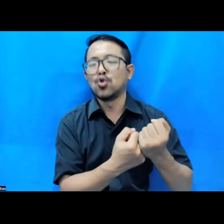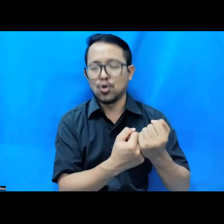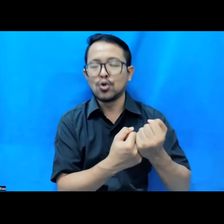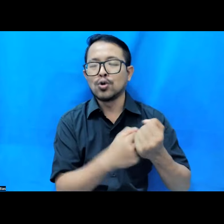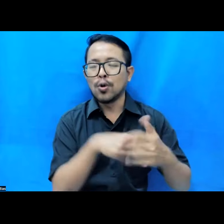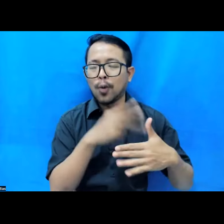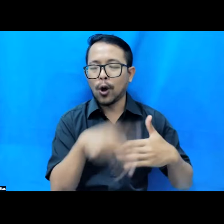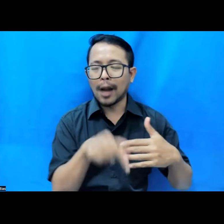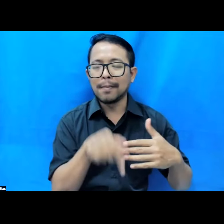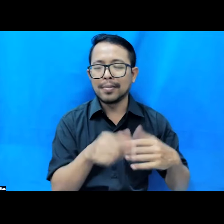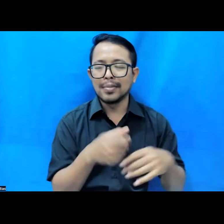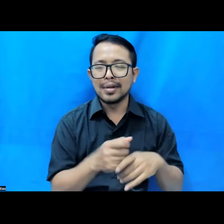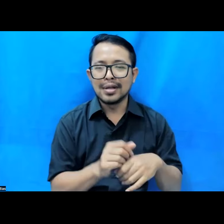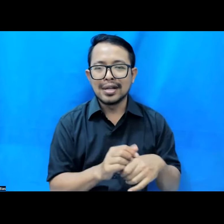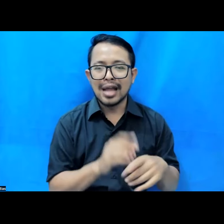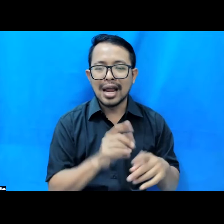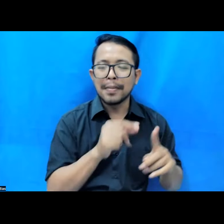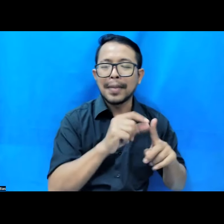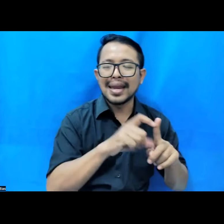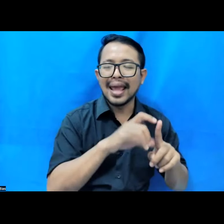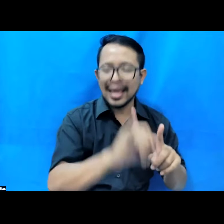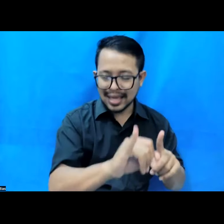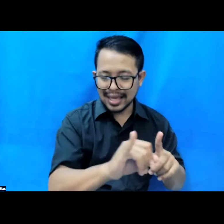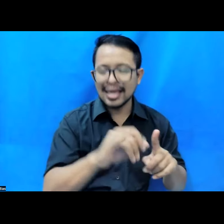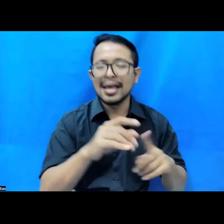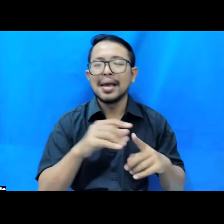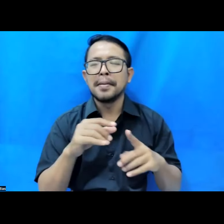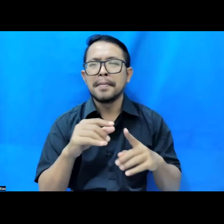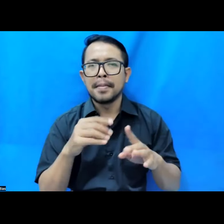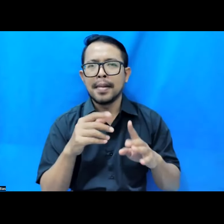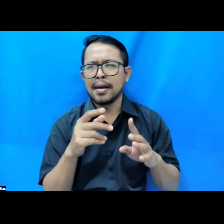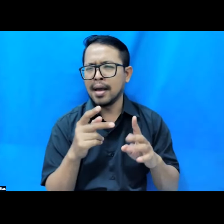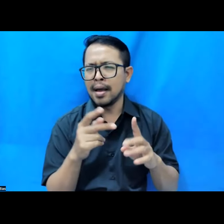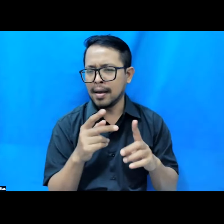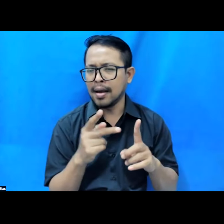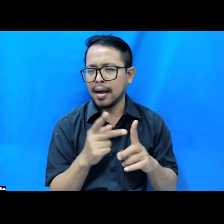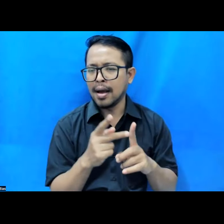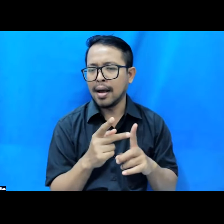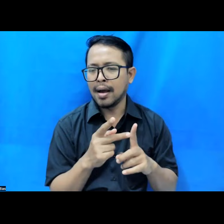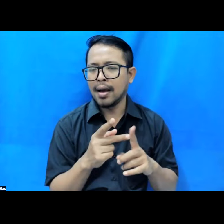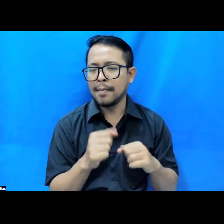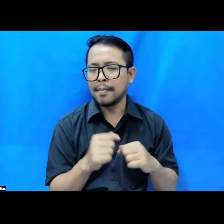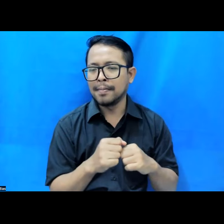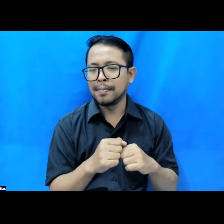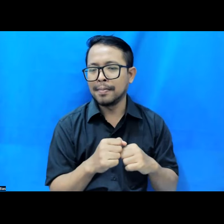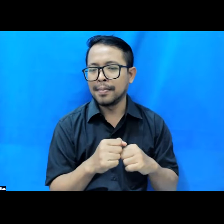partner organizations who support this activity, from PPDI, from